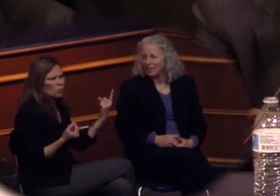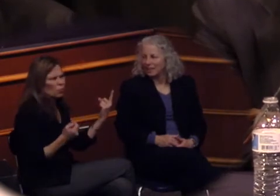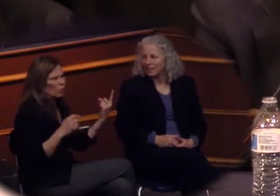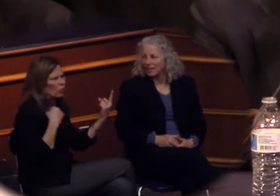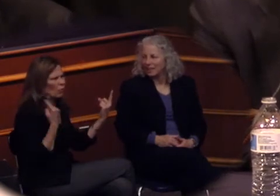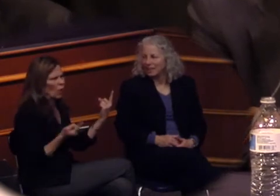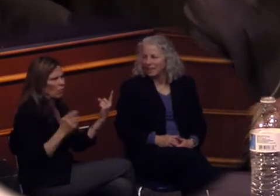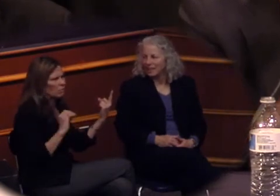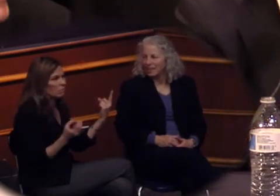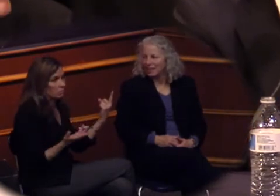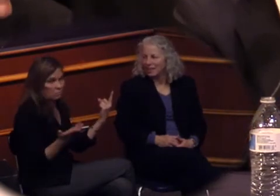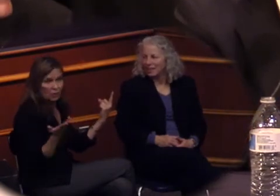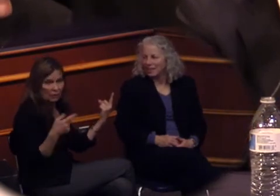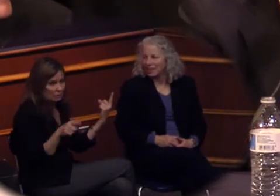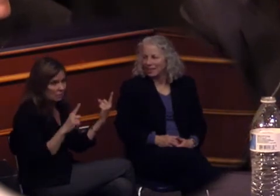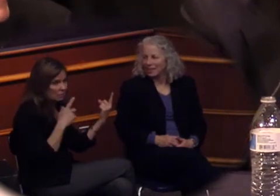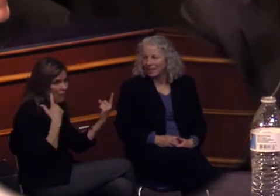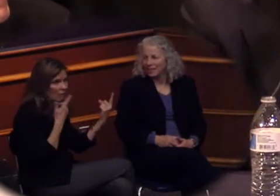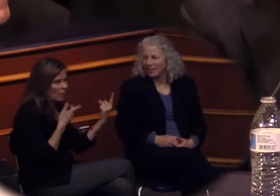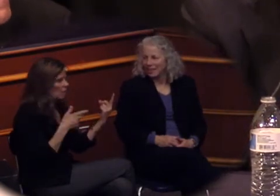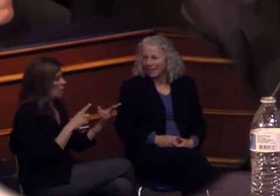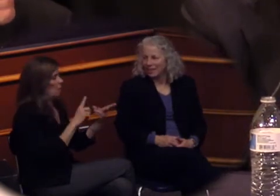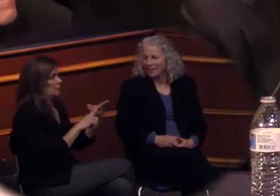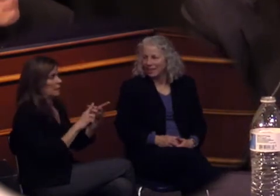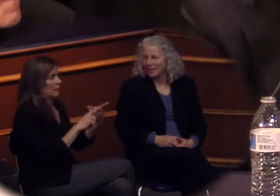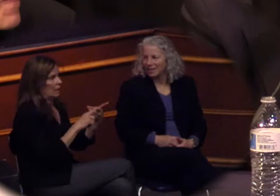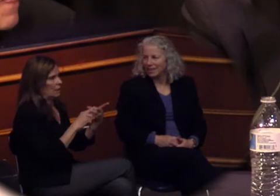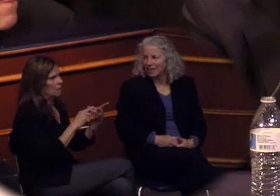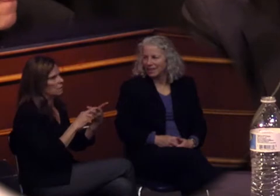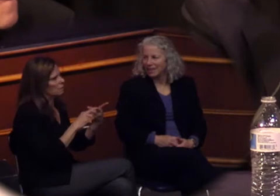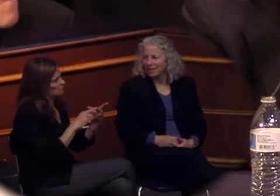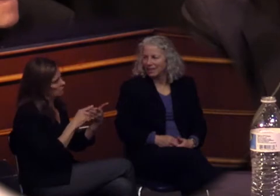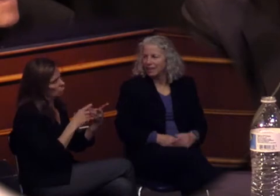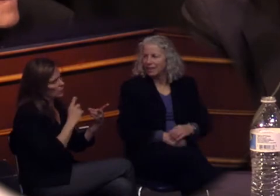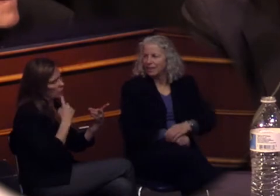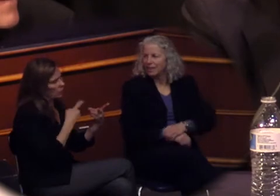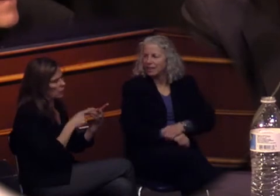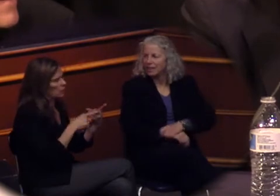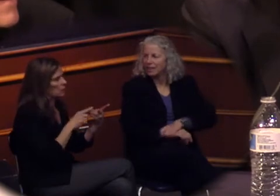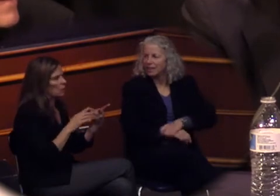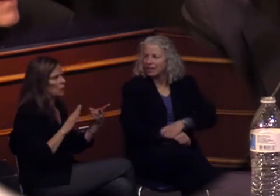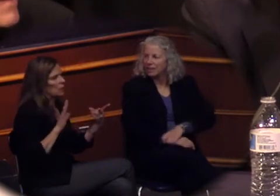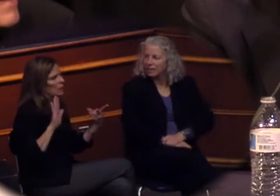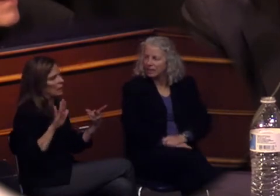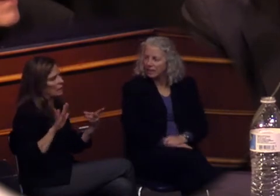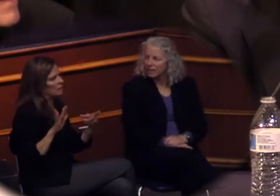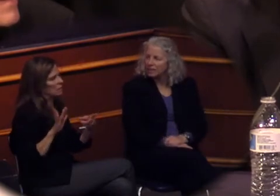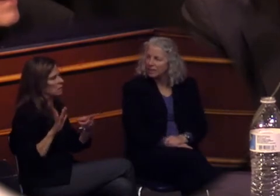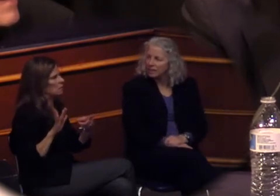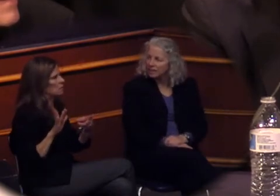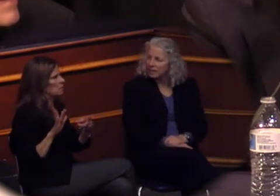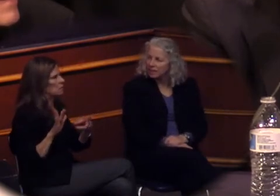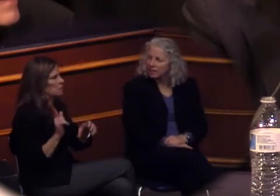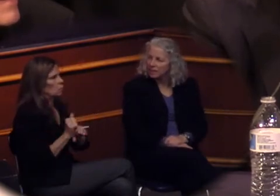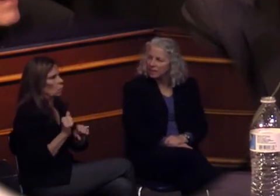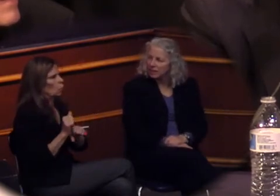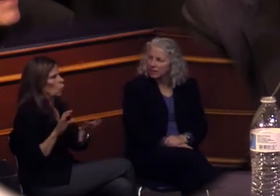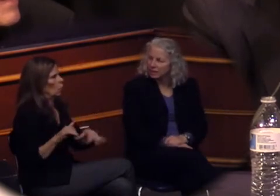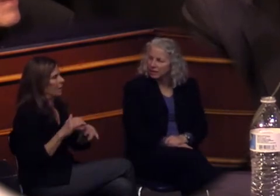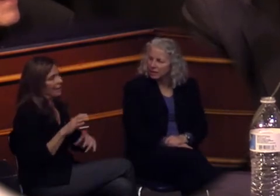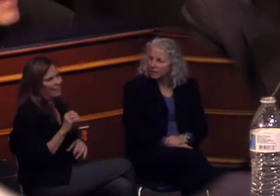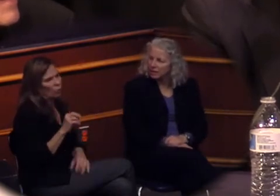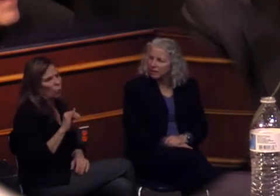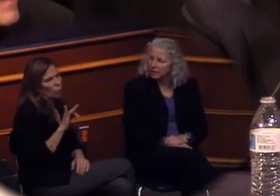You can laugh. The second, a little bit more serious, is his work in the area of the